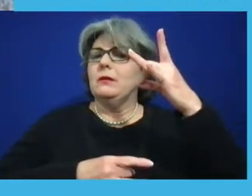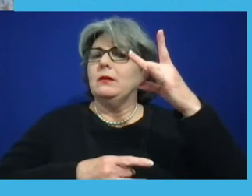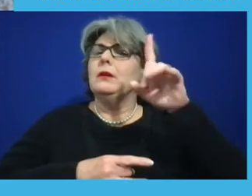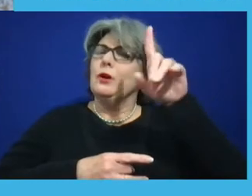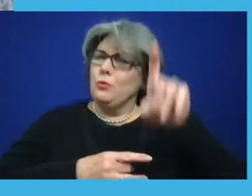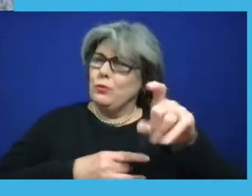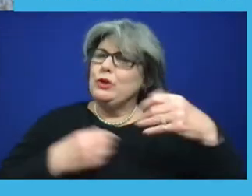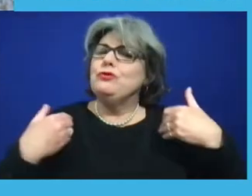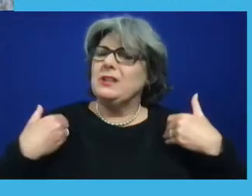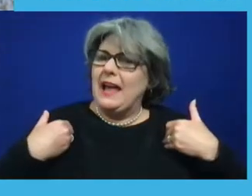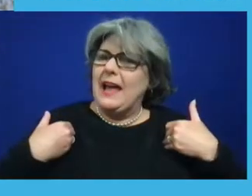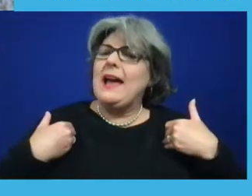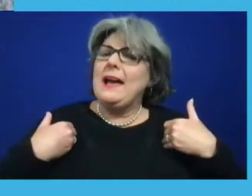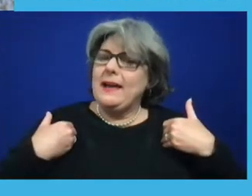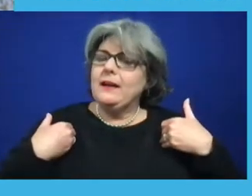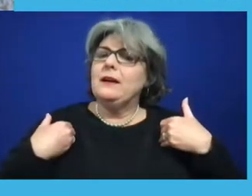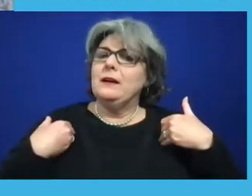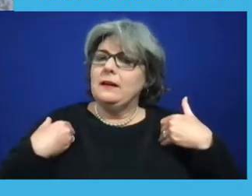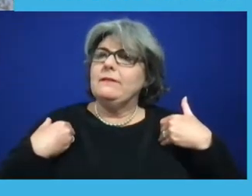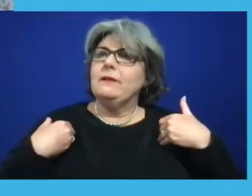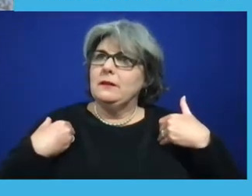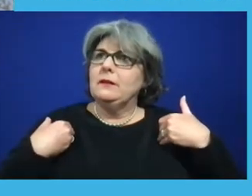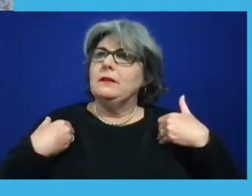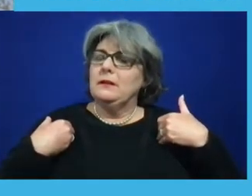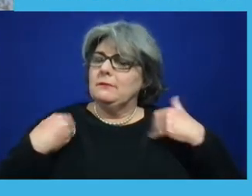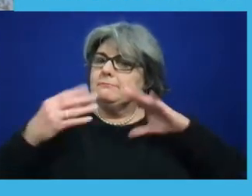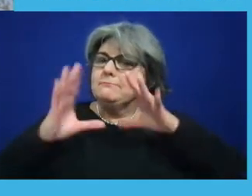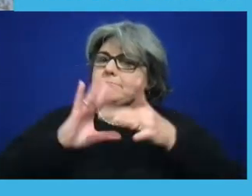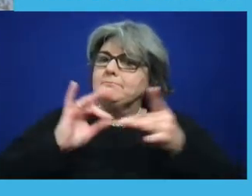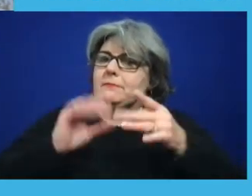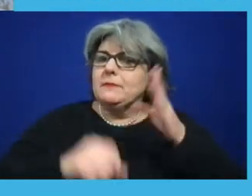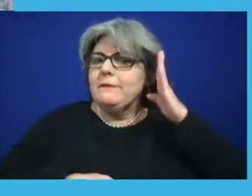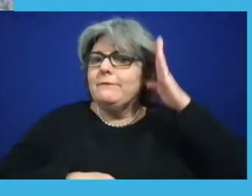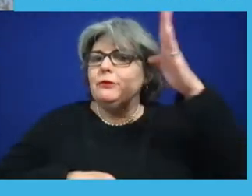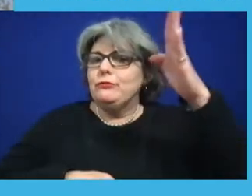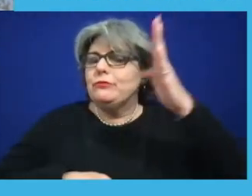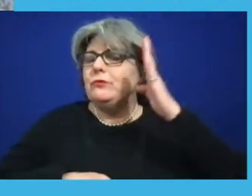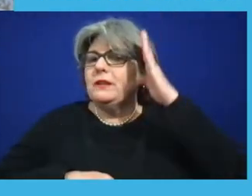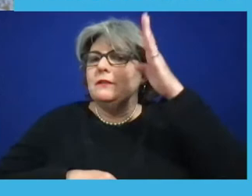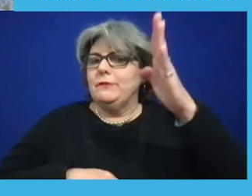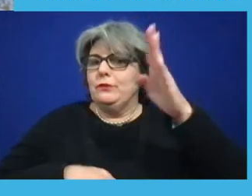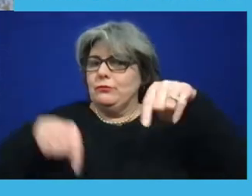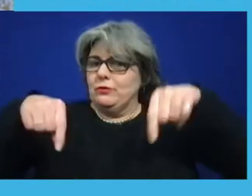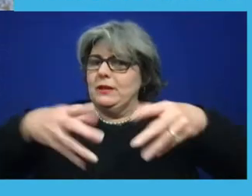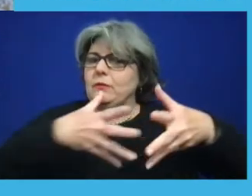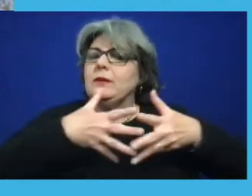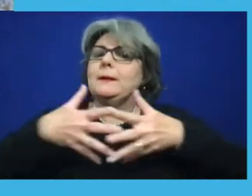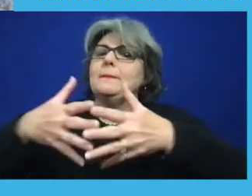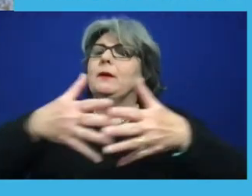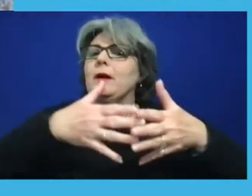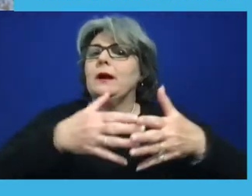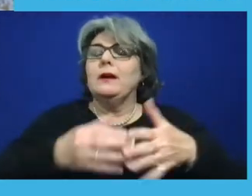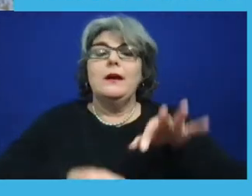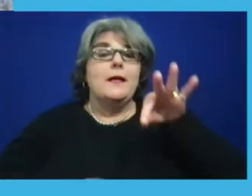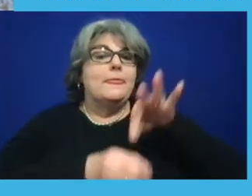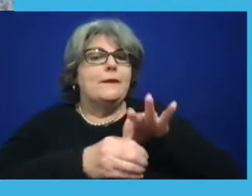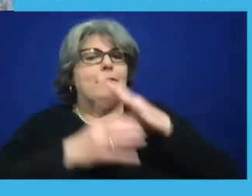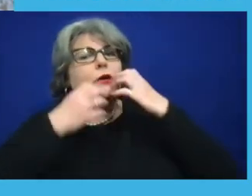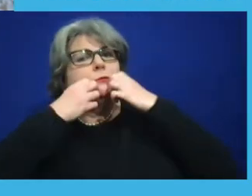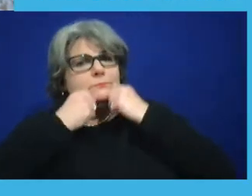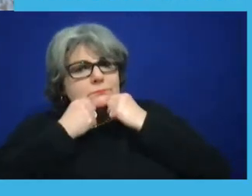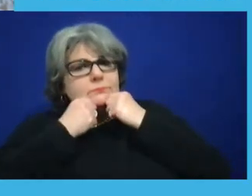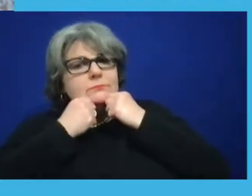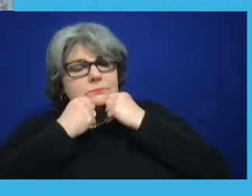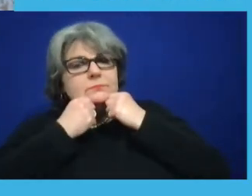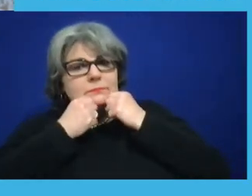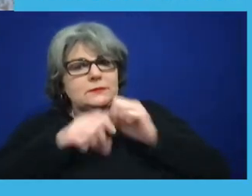And so if we have a spark of the divine, we ought to have a voice in the future of the country and our destiny within it.